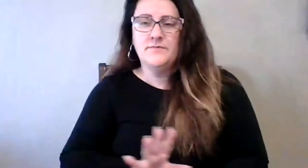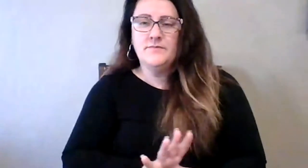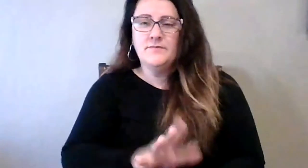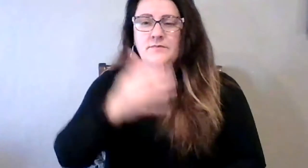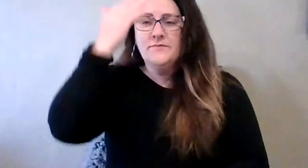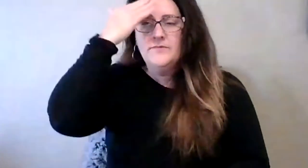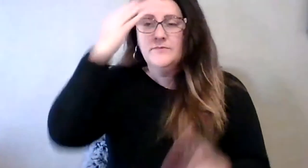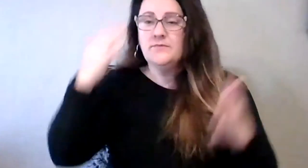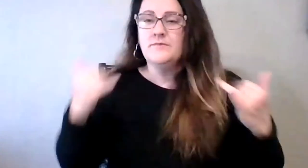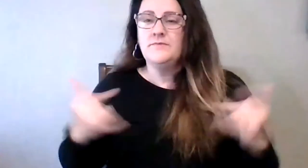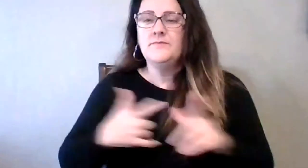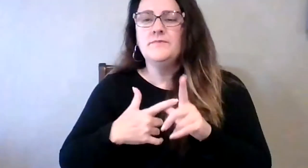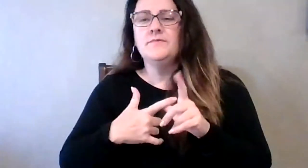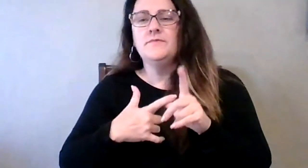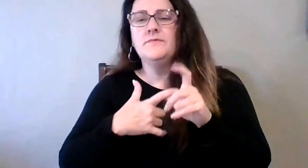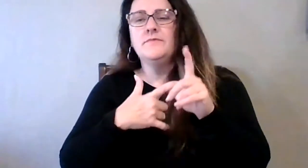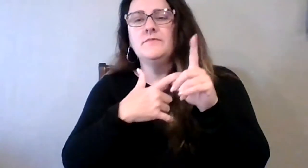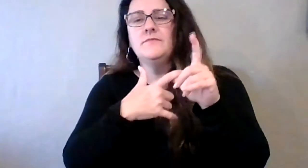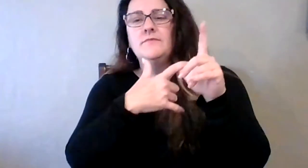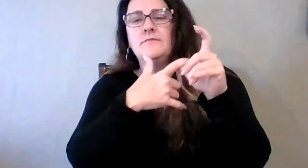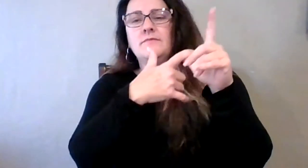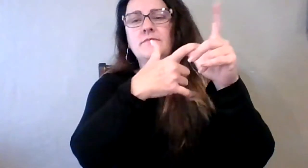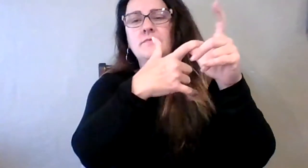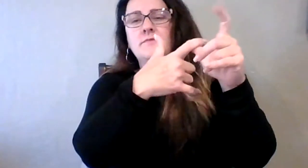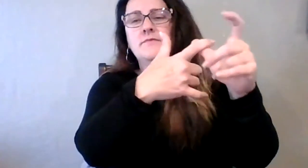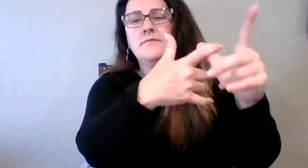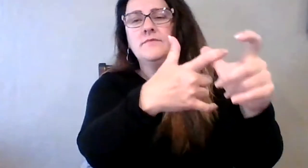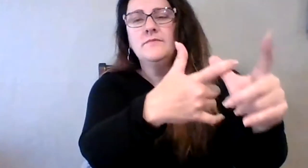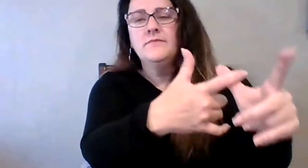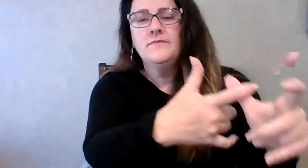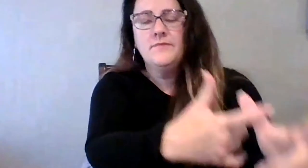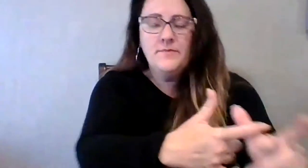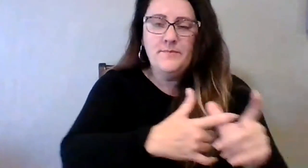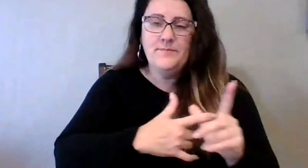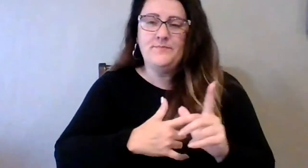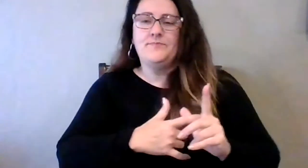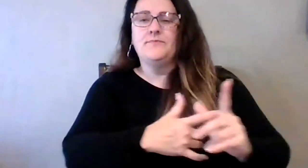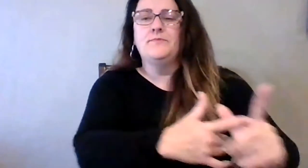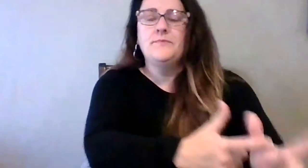Oh, I said you better run, run, run, run, run, run, run, run, run, run, run, run.